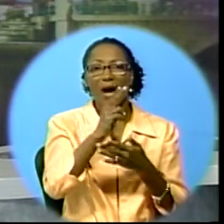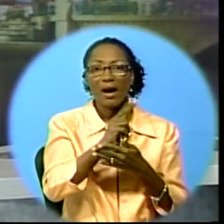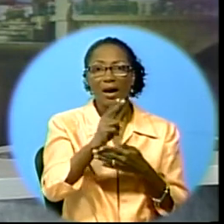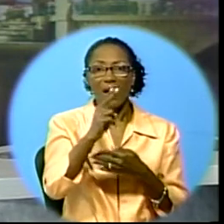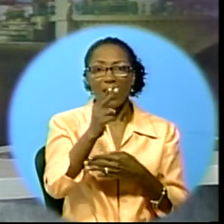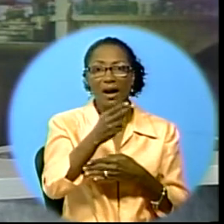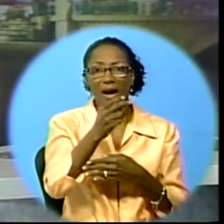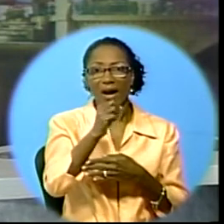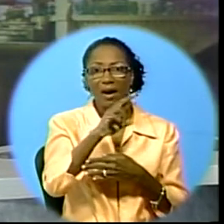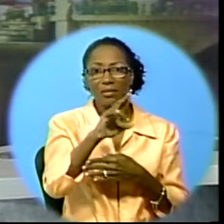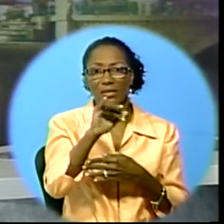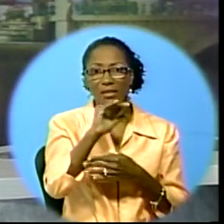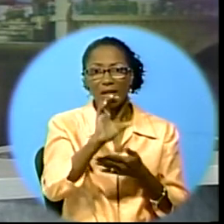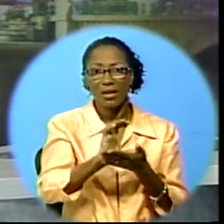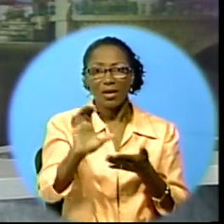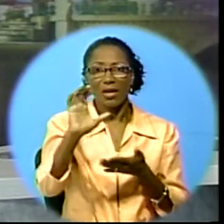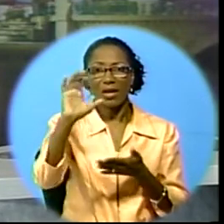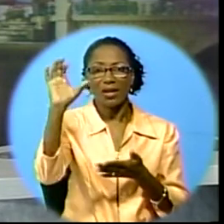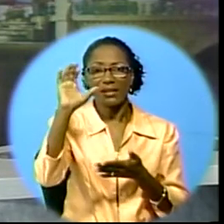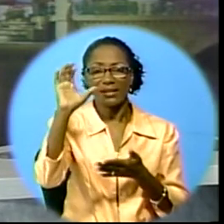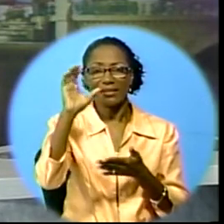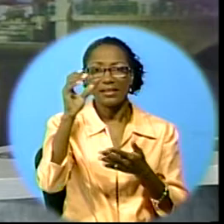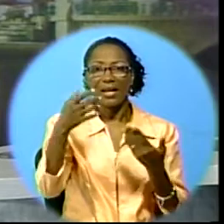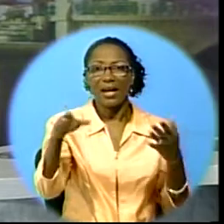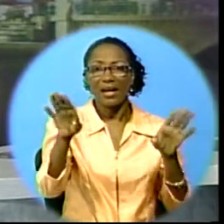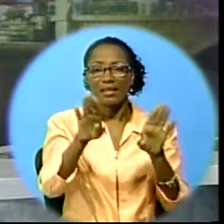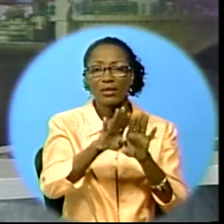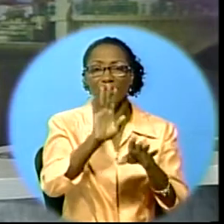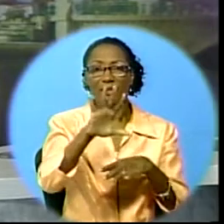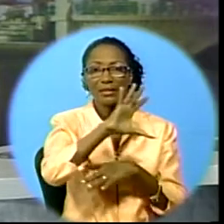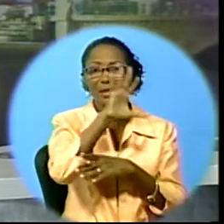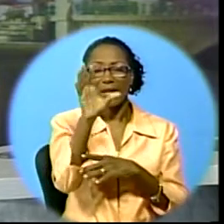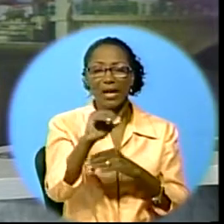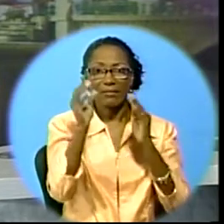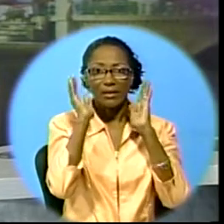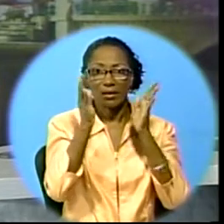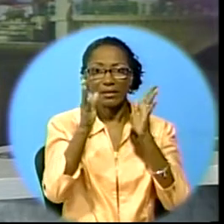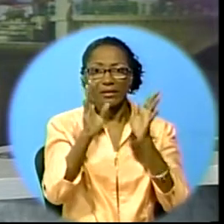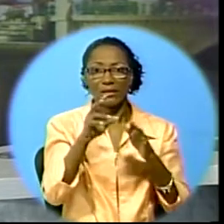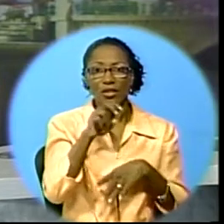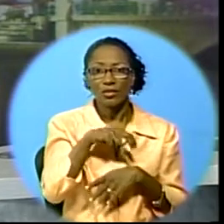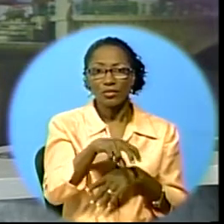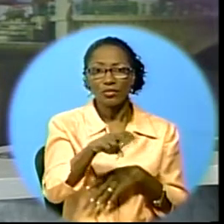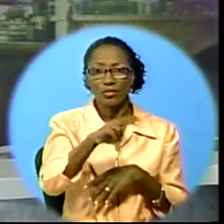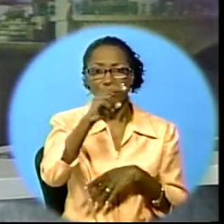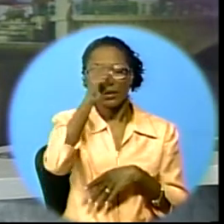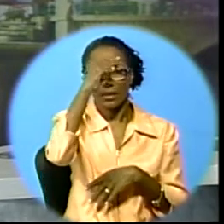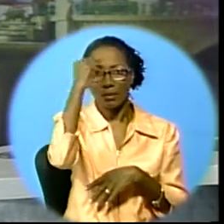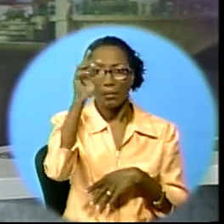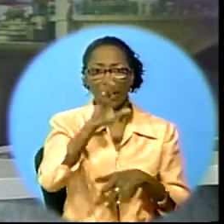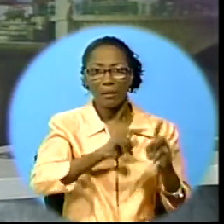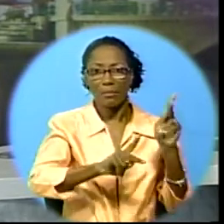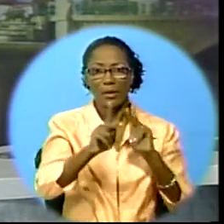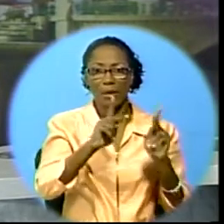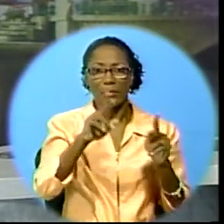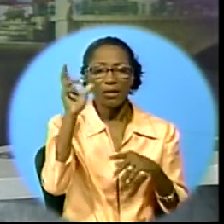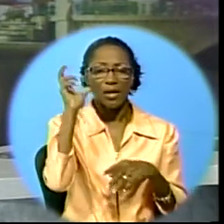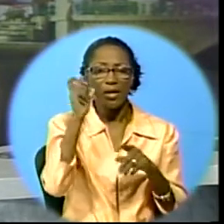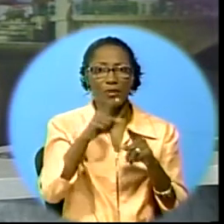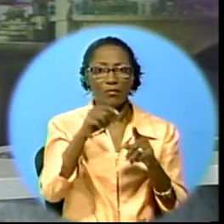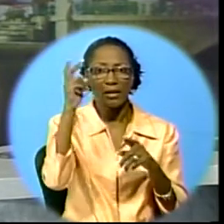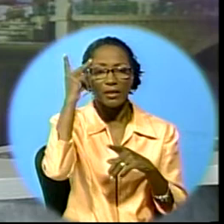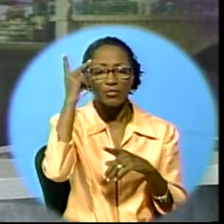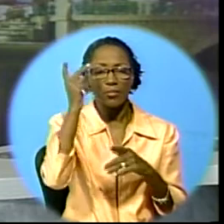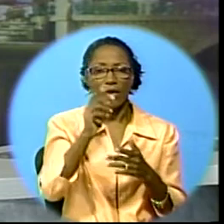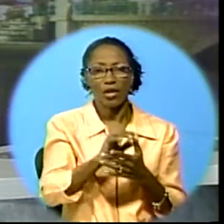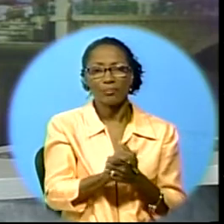activities marking Africa Awareness Month came to a close. This year's focus was on the journey of the black race, as we hear now from Kishmar Sijus.